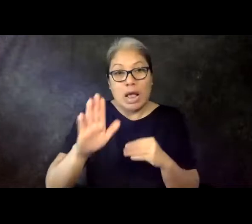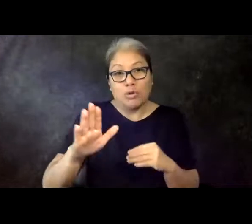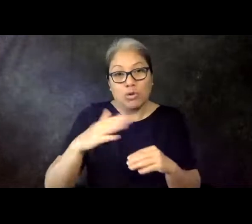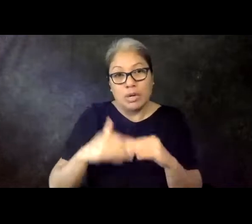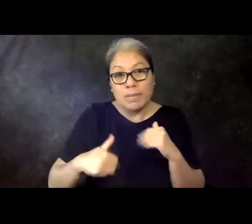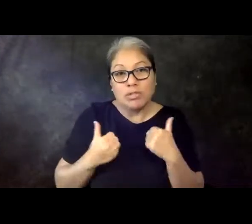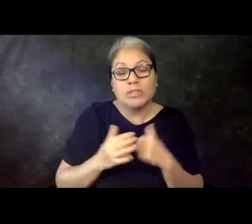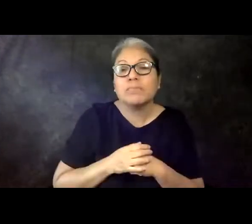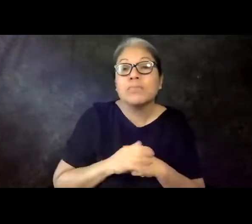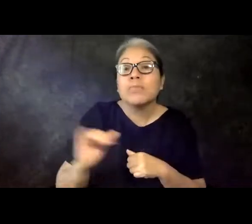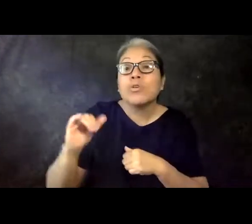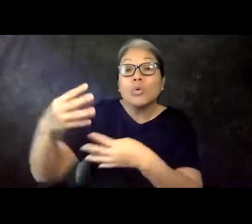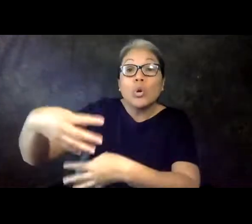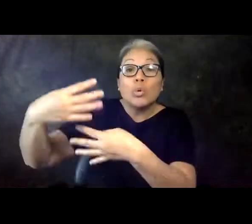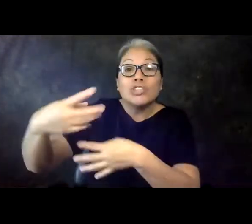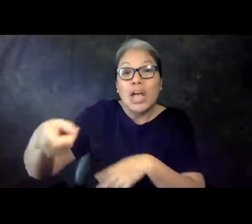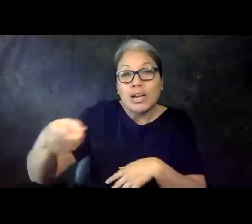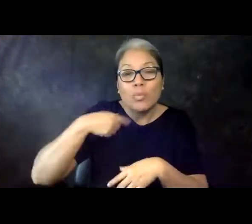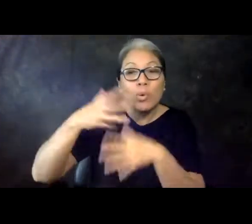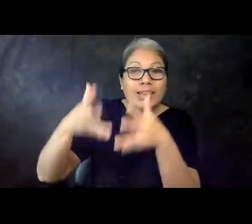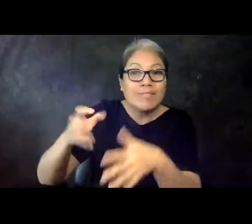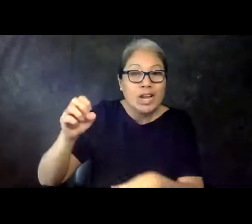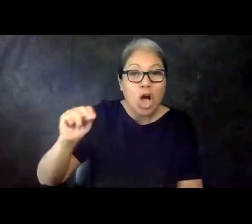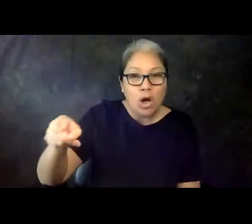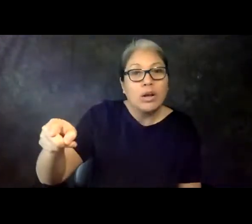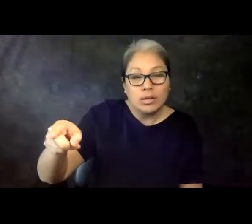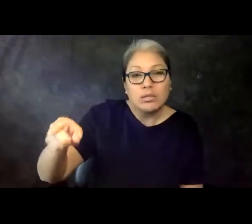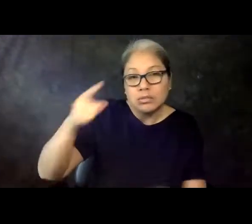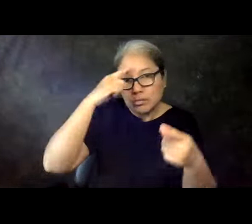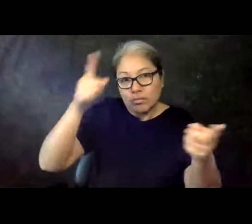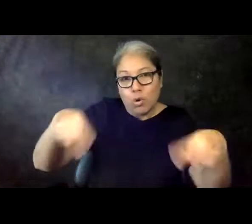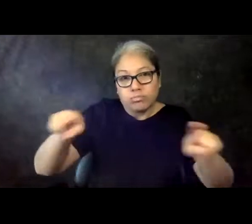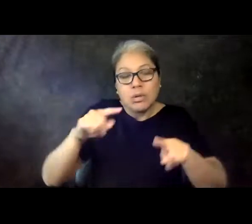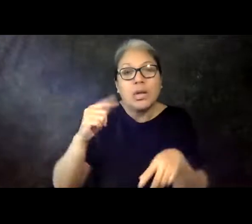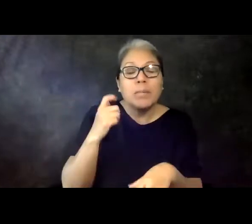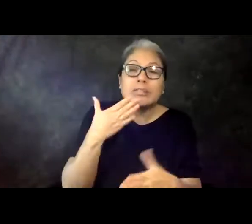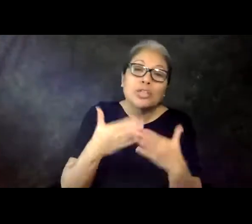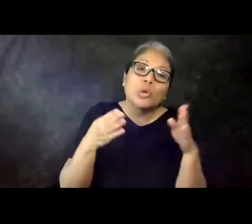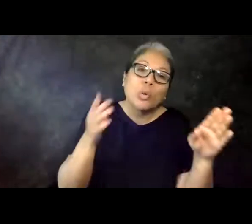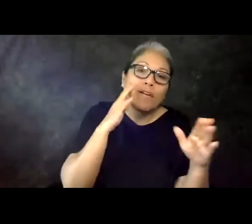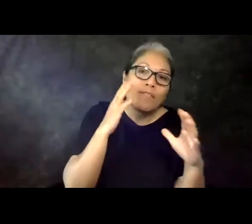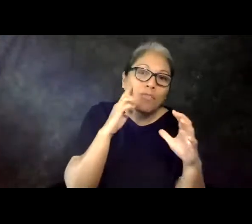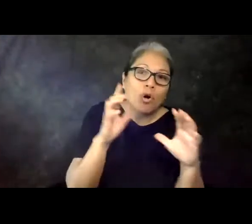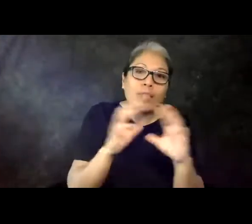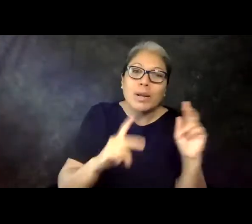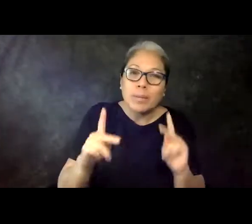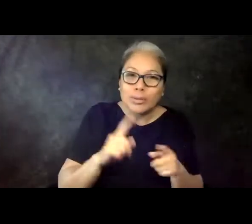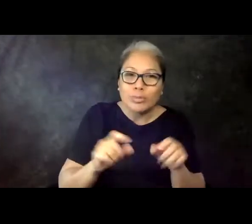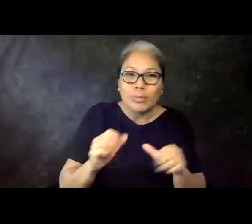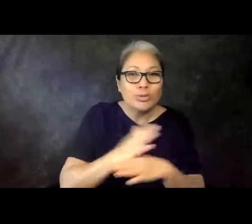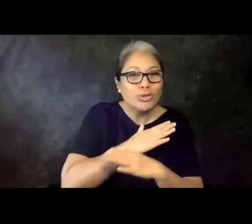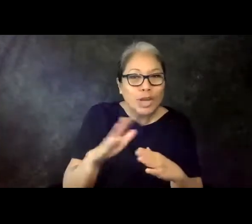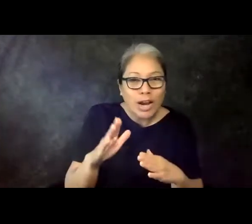of the chat, so we do leave it on because that's a good way for a lot of people to be able to share thoughts